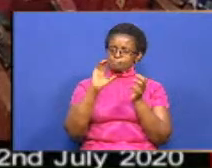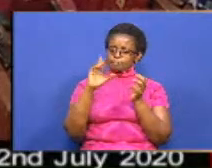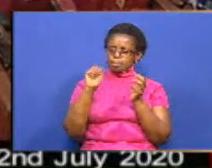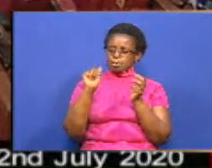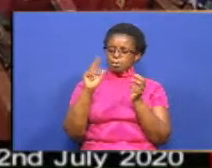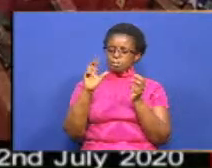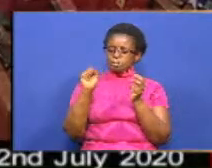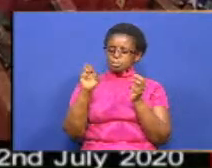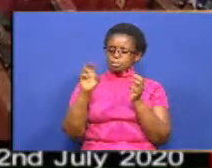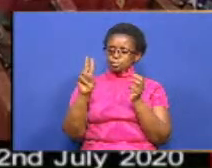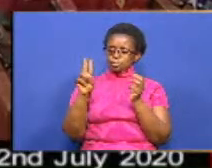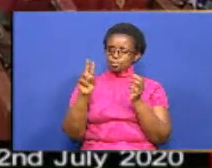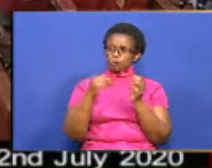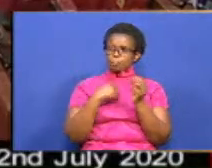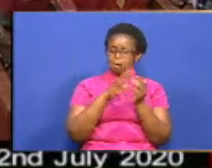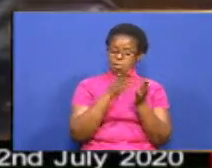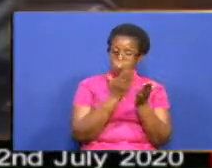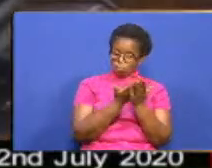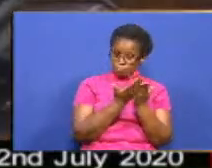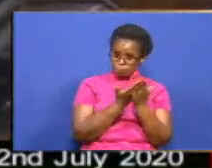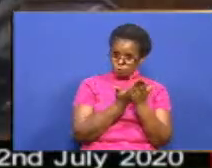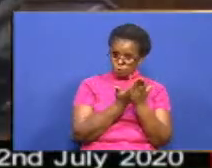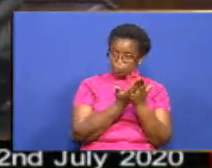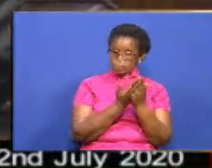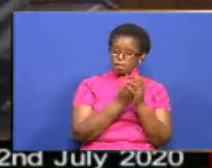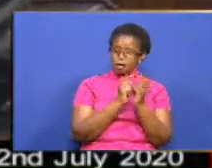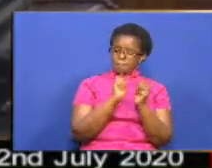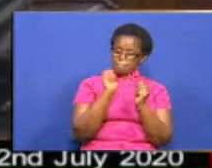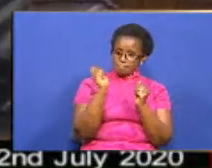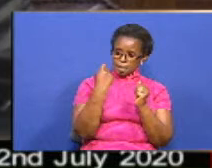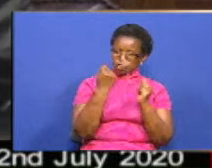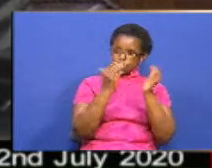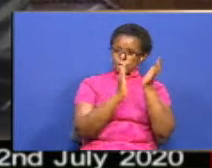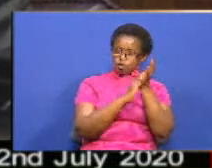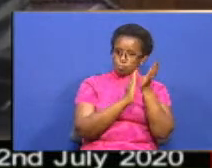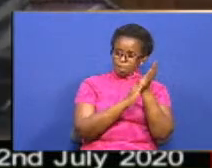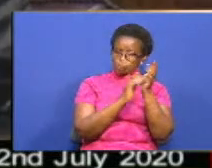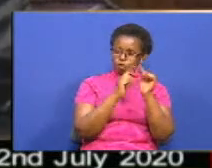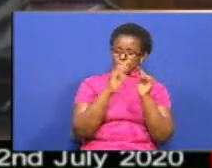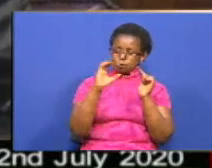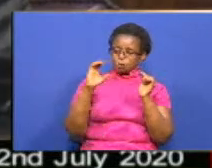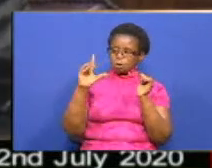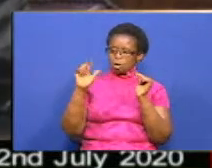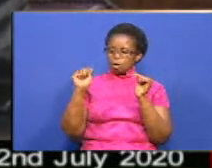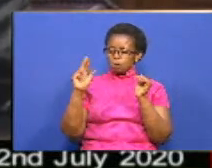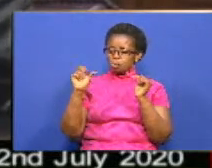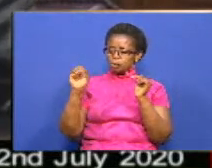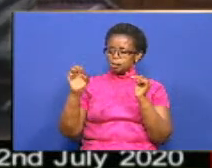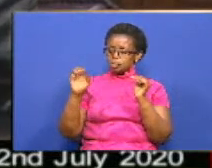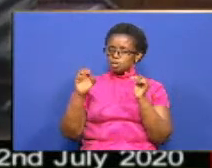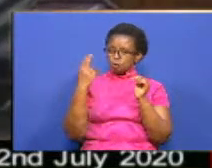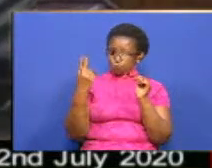Order, honorable members, I propose a question that the President's recommendation to Clause 2 be considered.